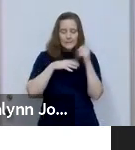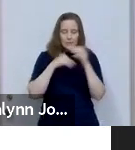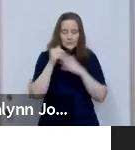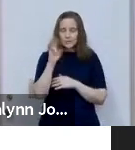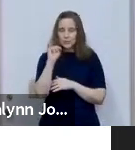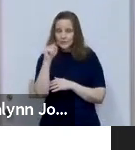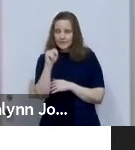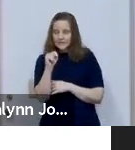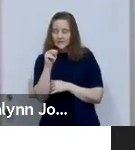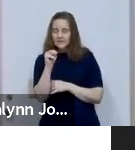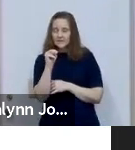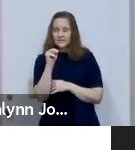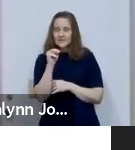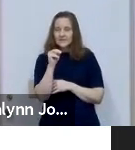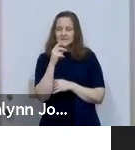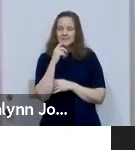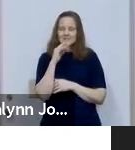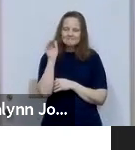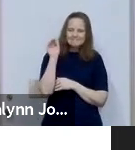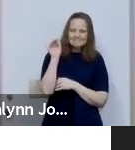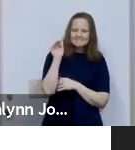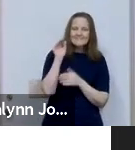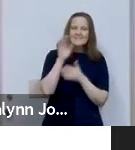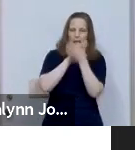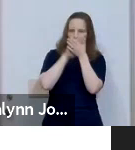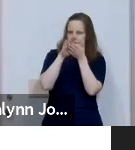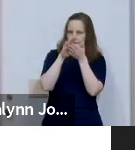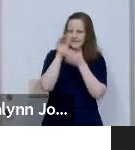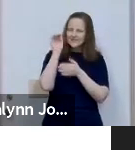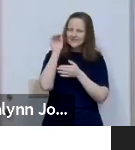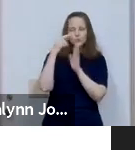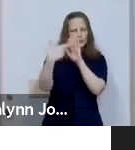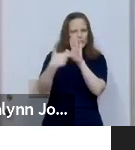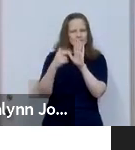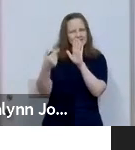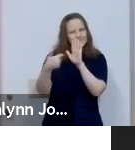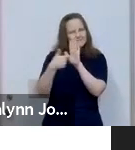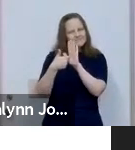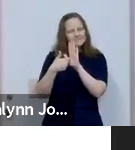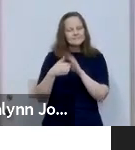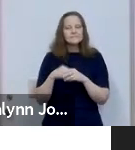union, we just ask that you kindly approach them and remind them about our guidelines. If you have an extra face covering on